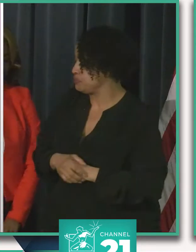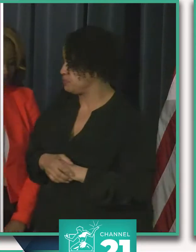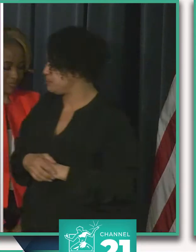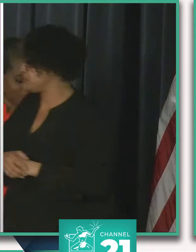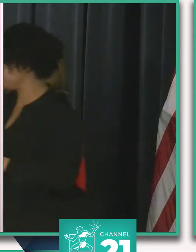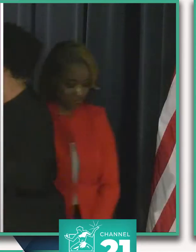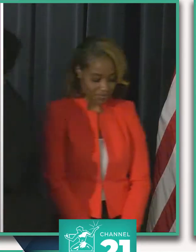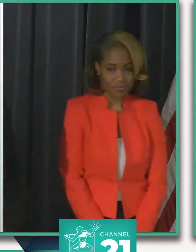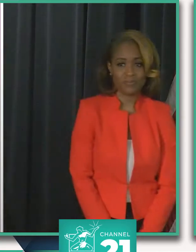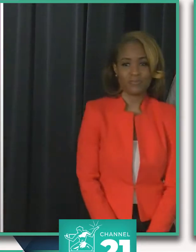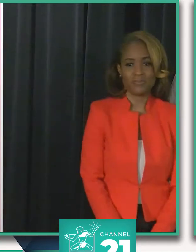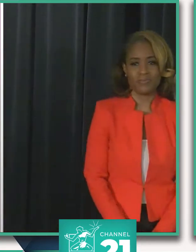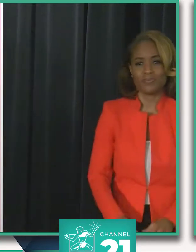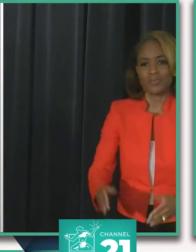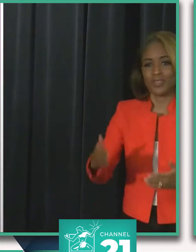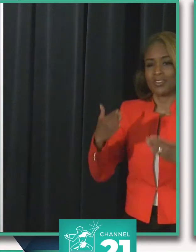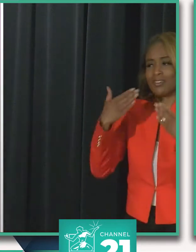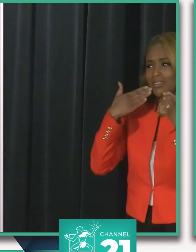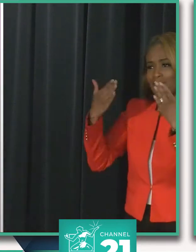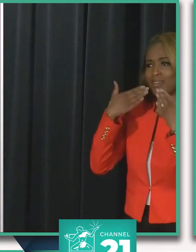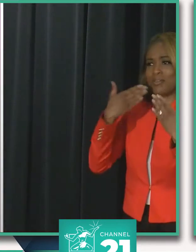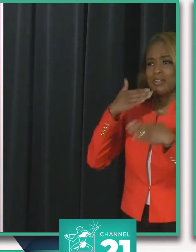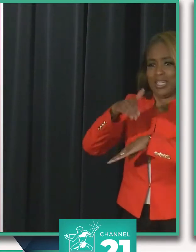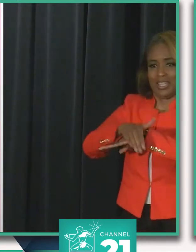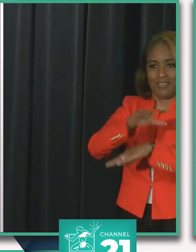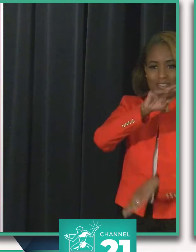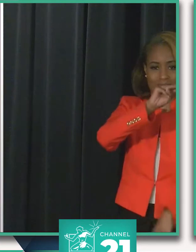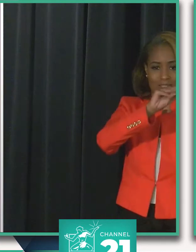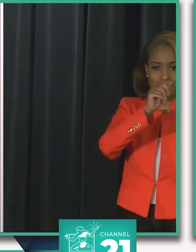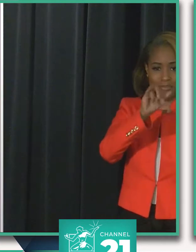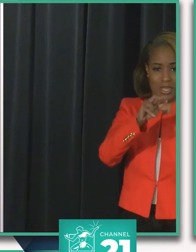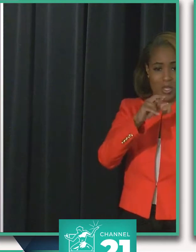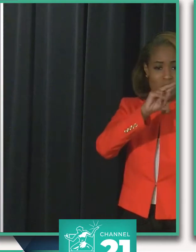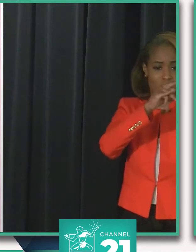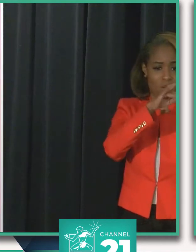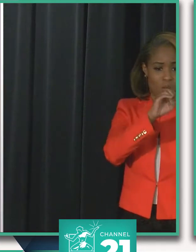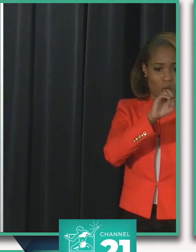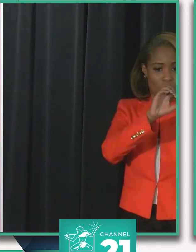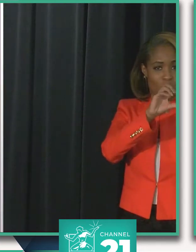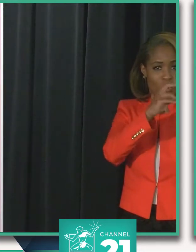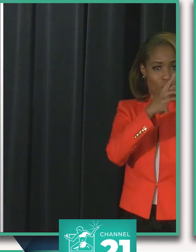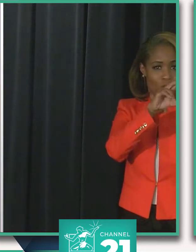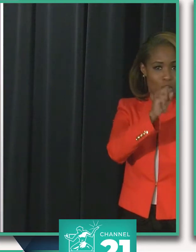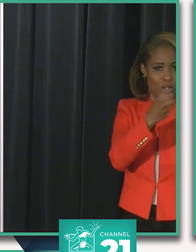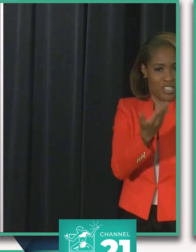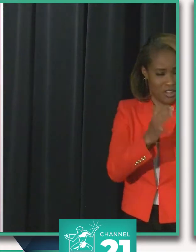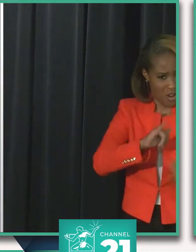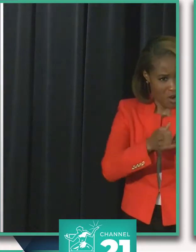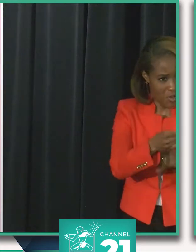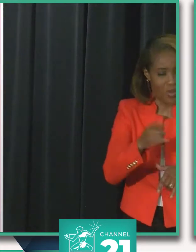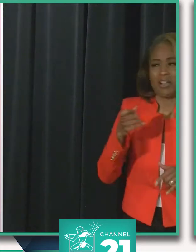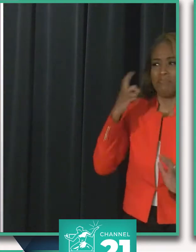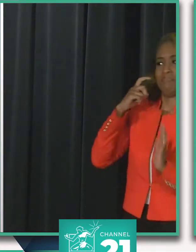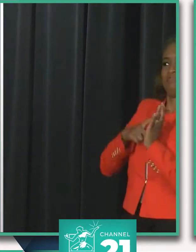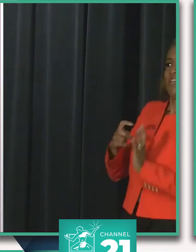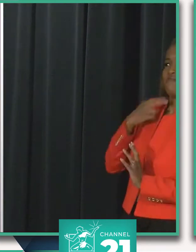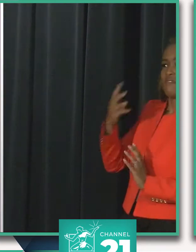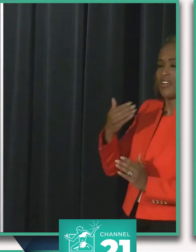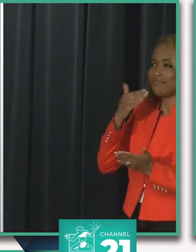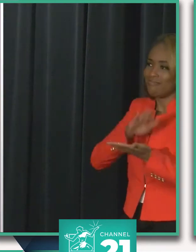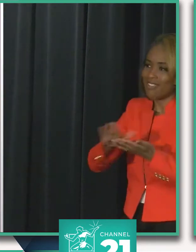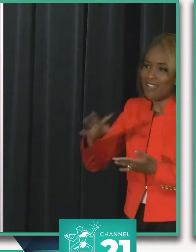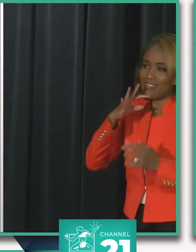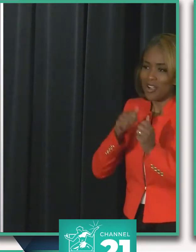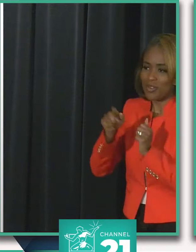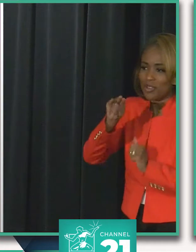Oh, thank you. Good evening, Mayor. Nicole Curtis here. How are you? I recognize your voice. It's good to talk to you, Nicole. I know. Isn't